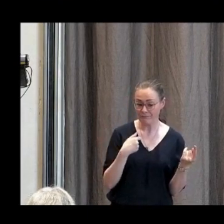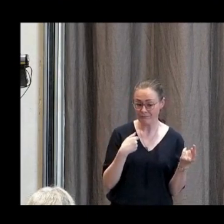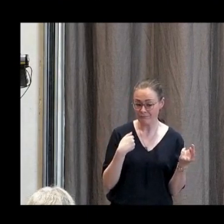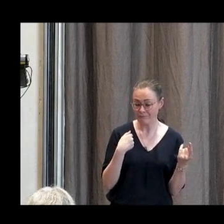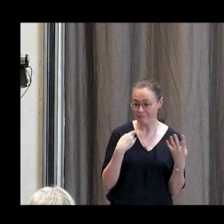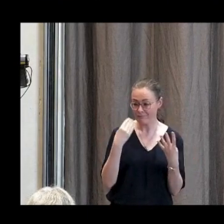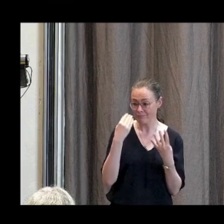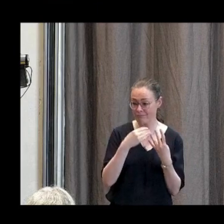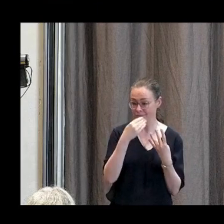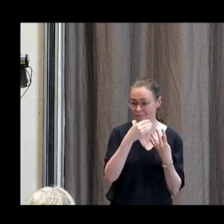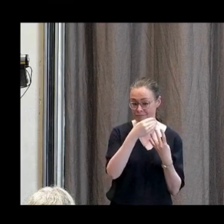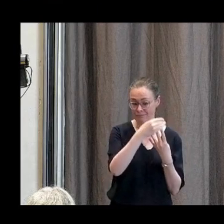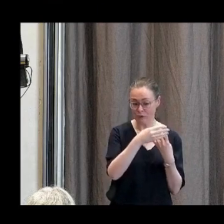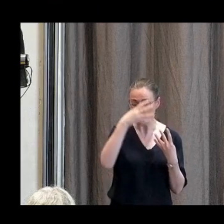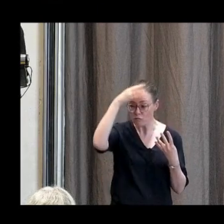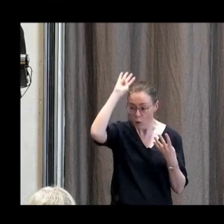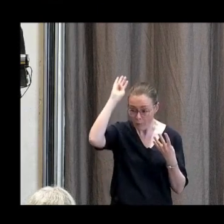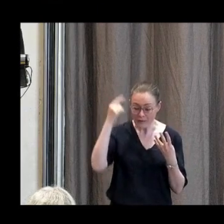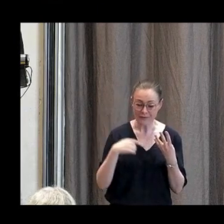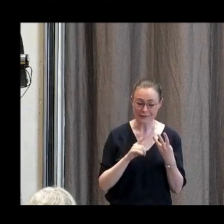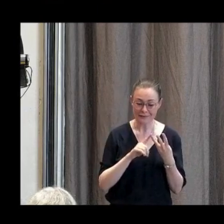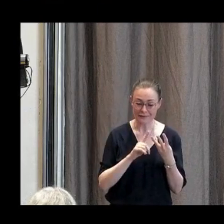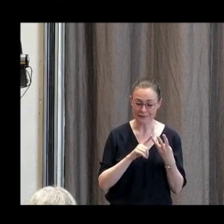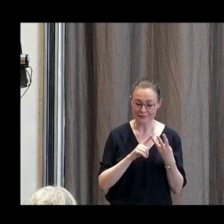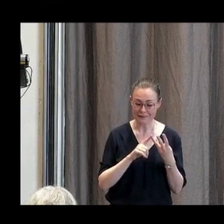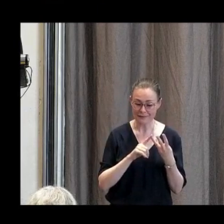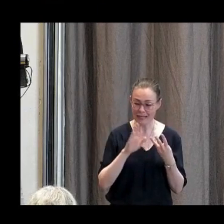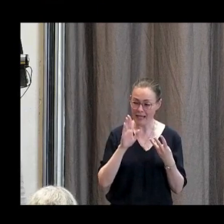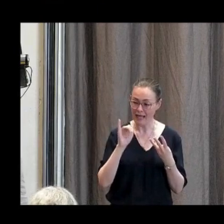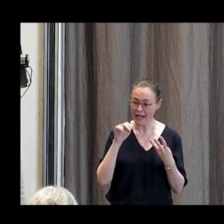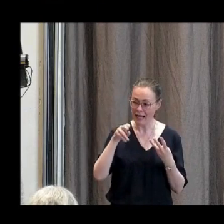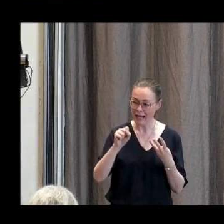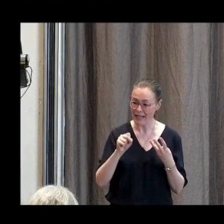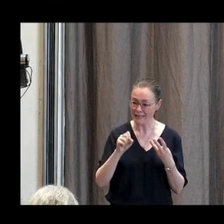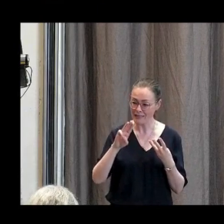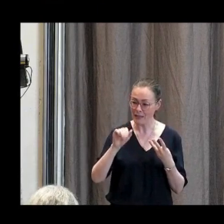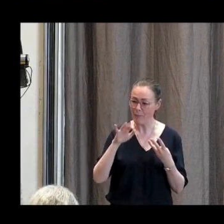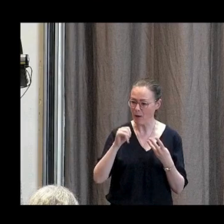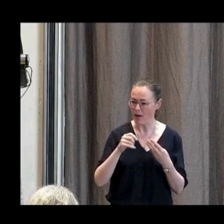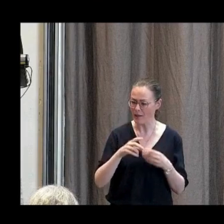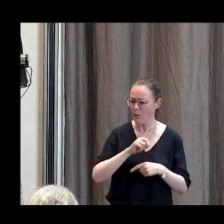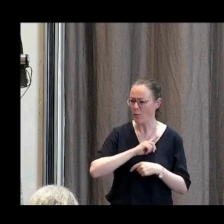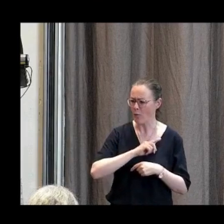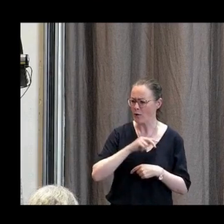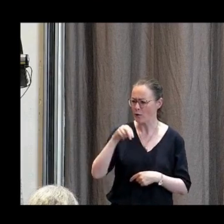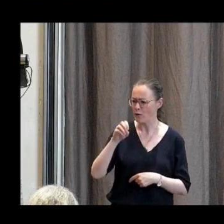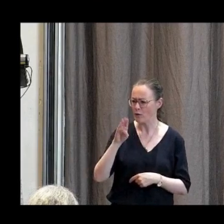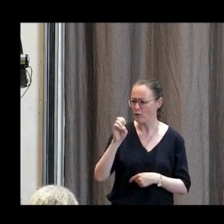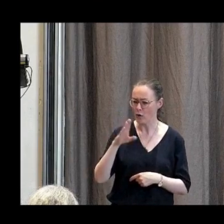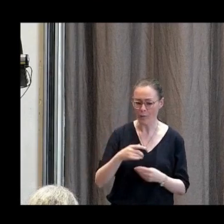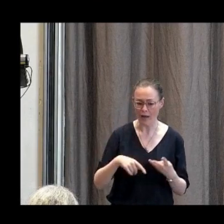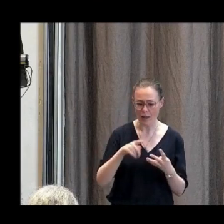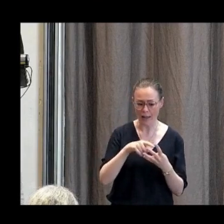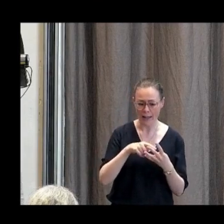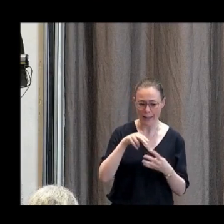do the Romans, Linus Pauling, a Nobel laureate winner, a mass